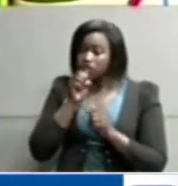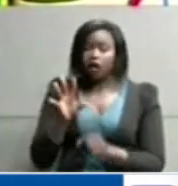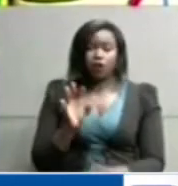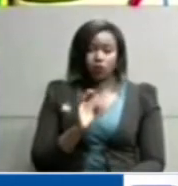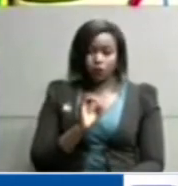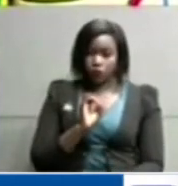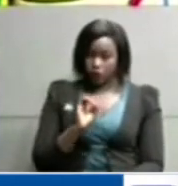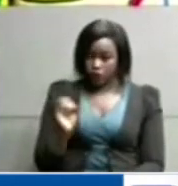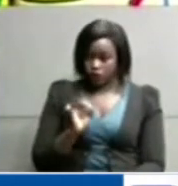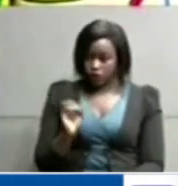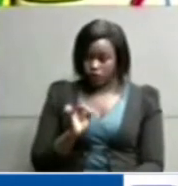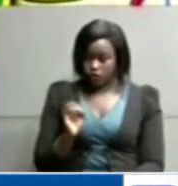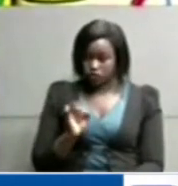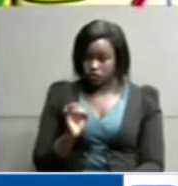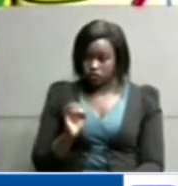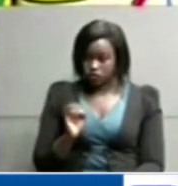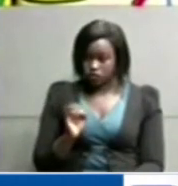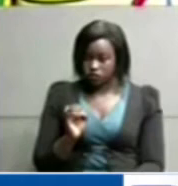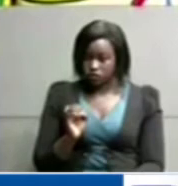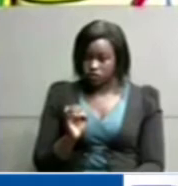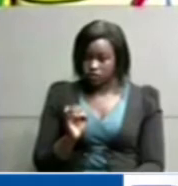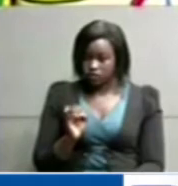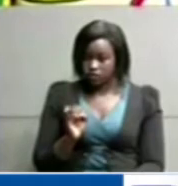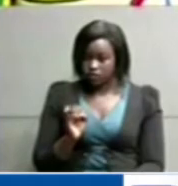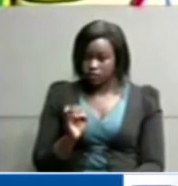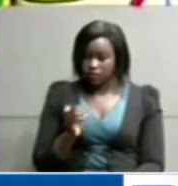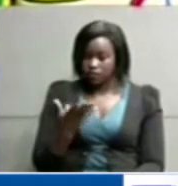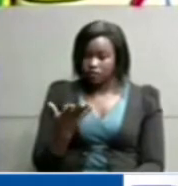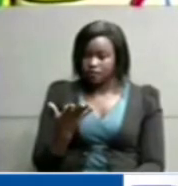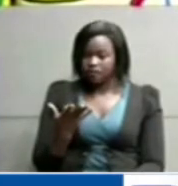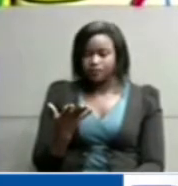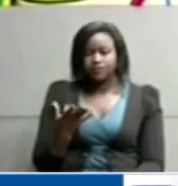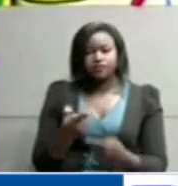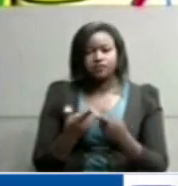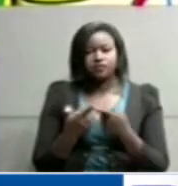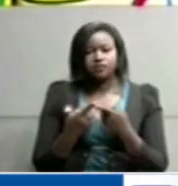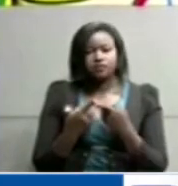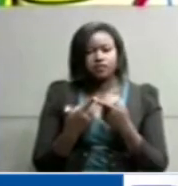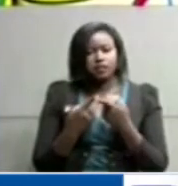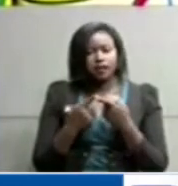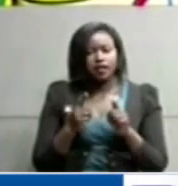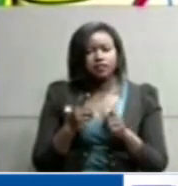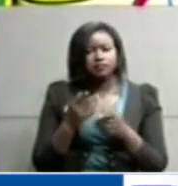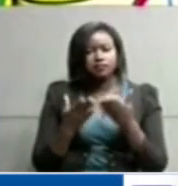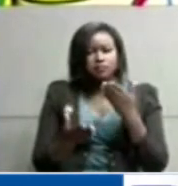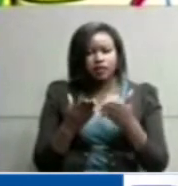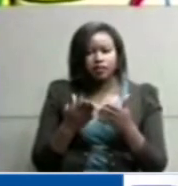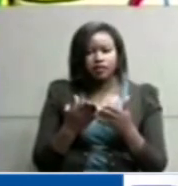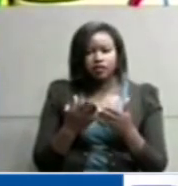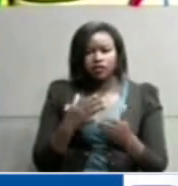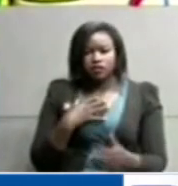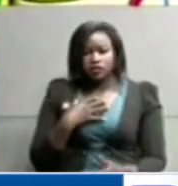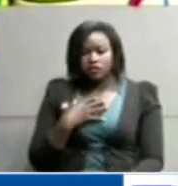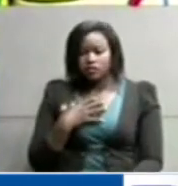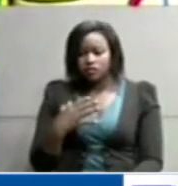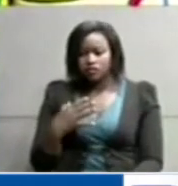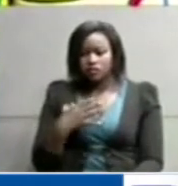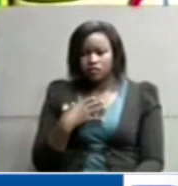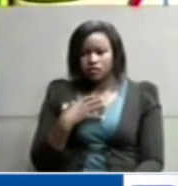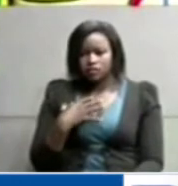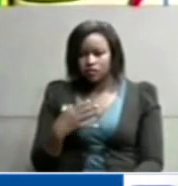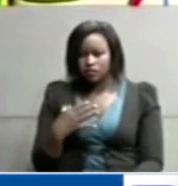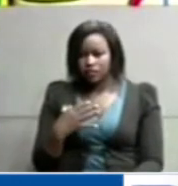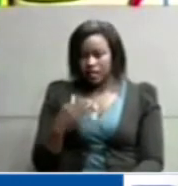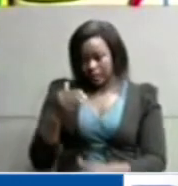what they call sneezing out, but either he was breathing nearby you.